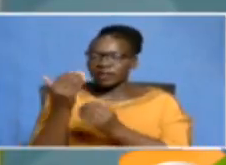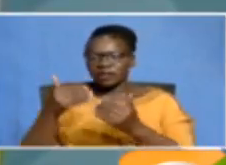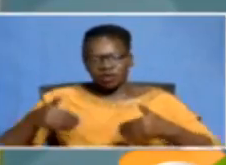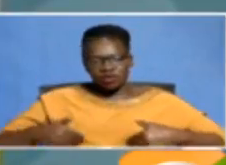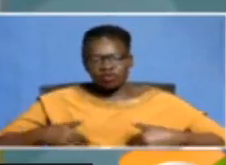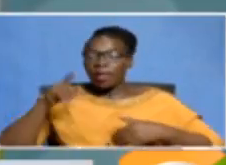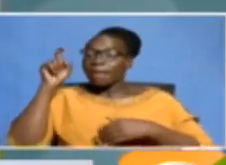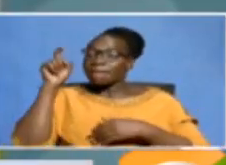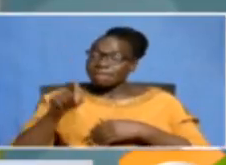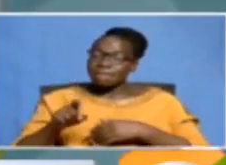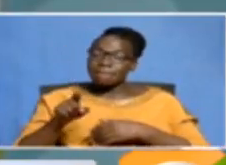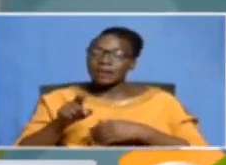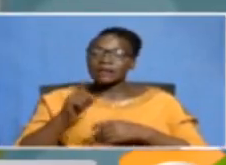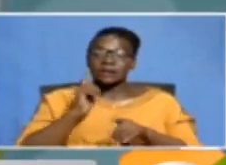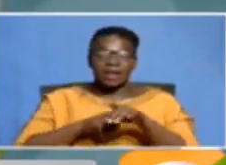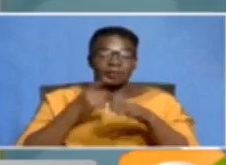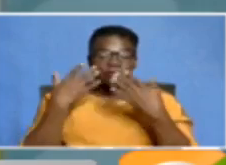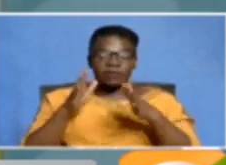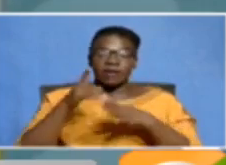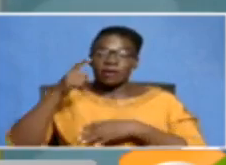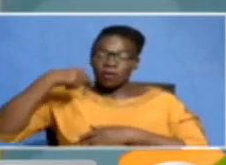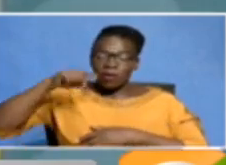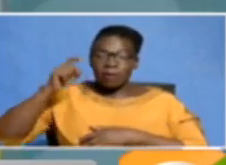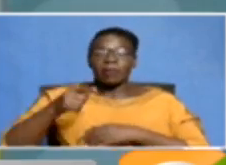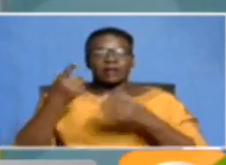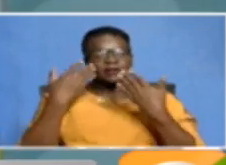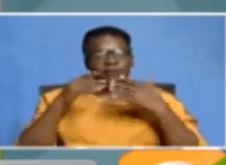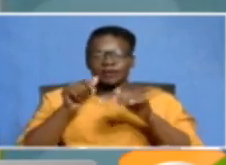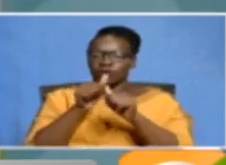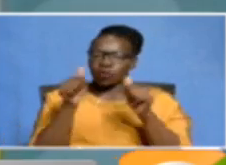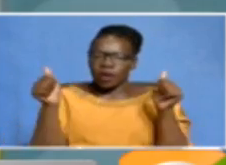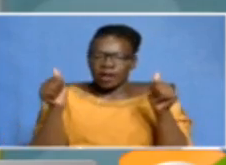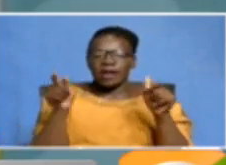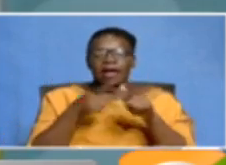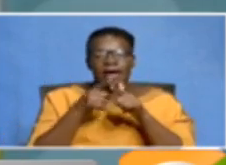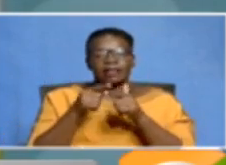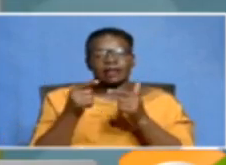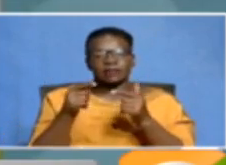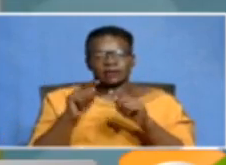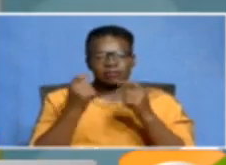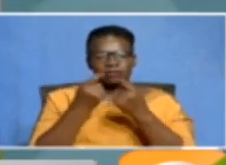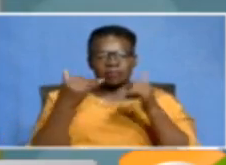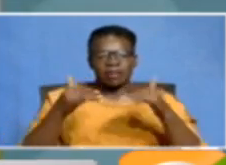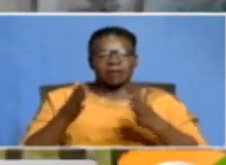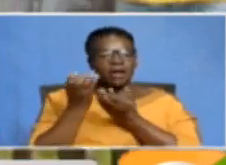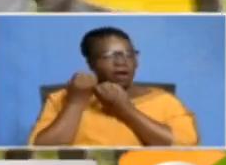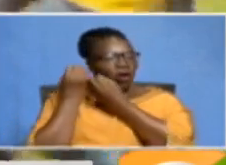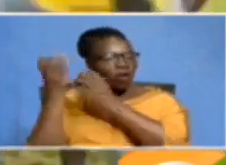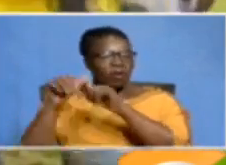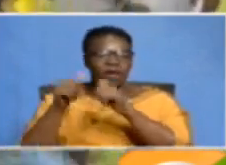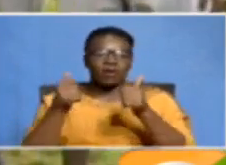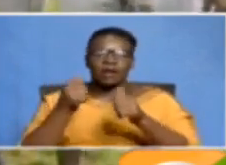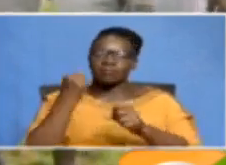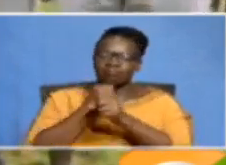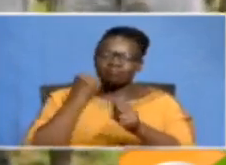lazima tuwe tukimaliza tuwe tumamaliza mahali pazuri. Walisikia mwito na tukangangana vizuri tukamaliza.